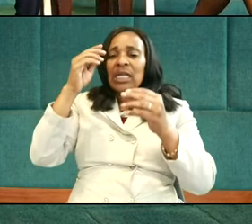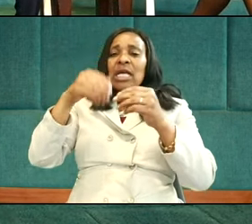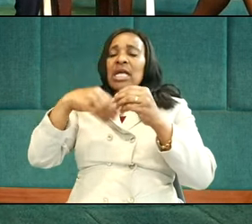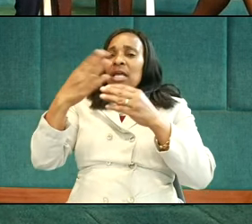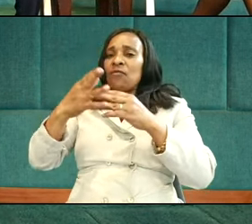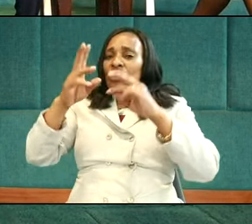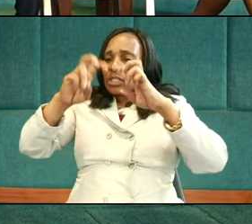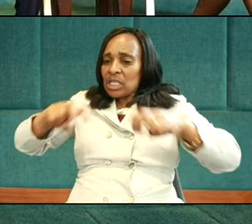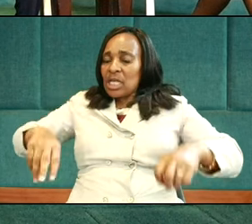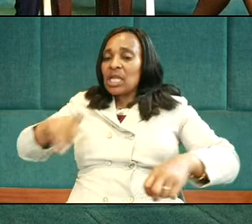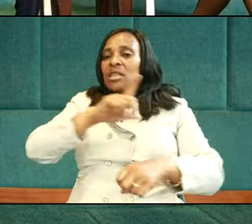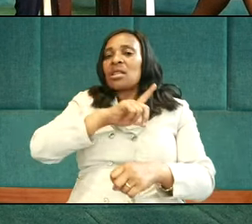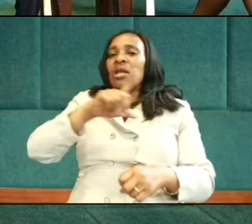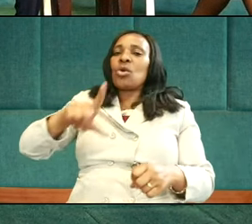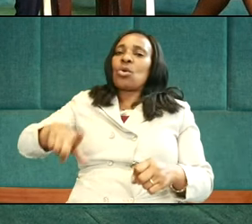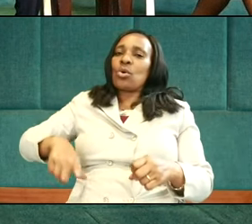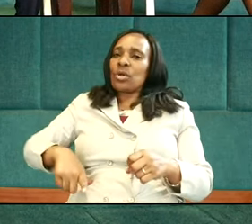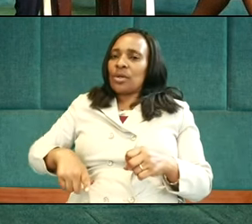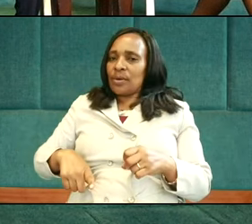the Lord.